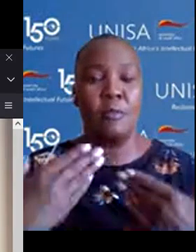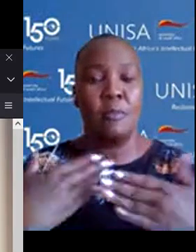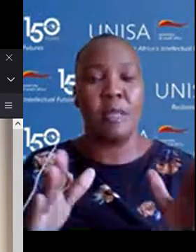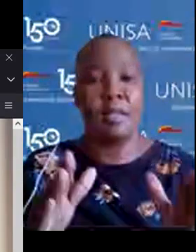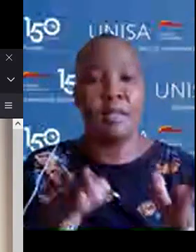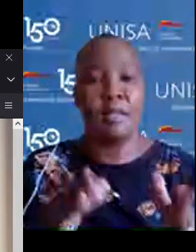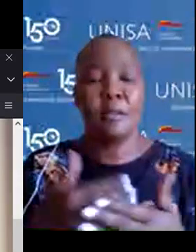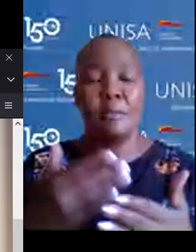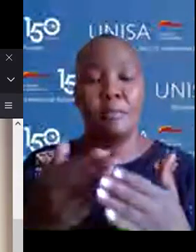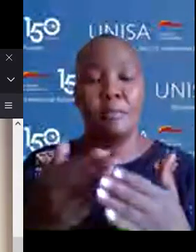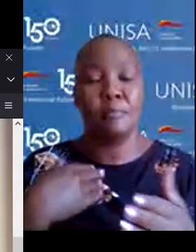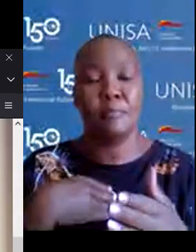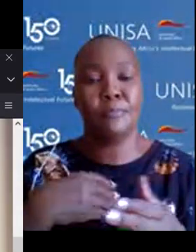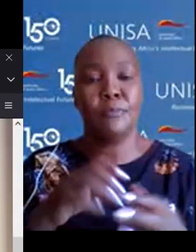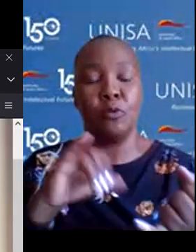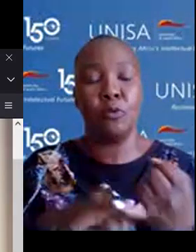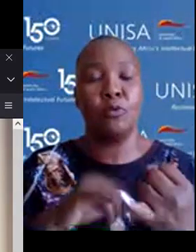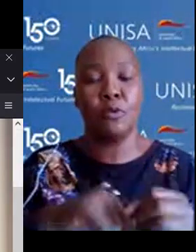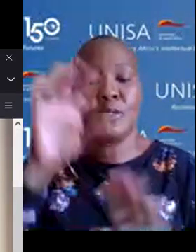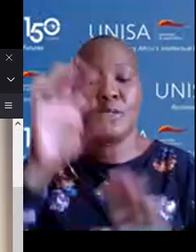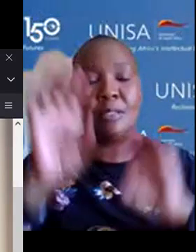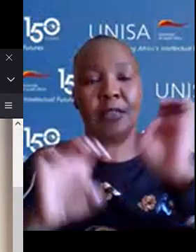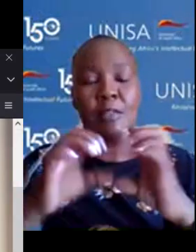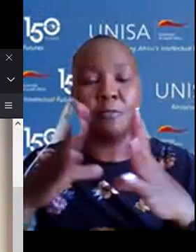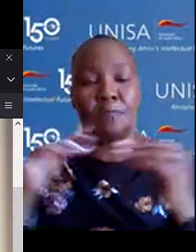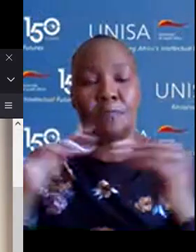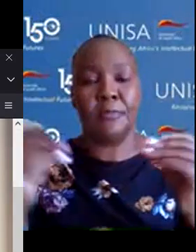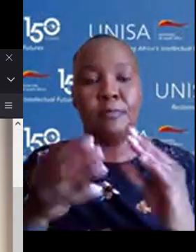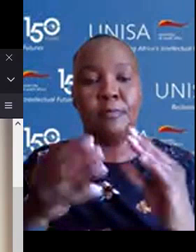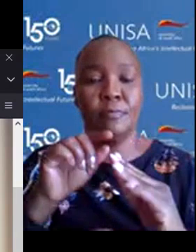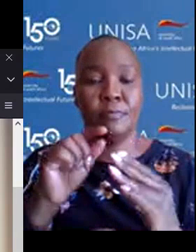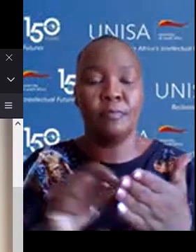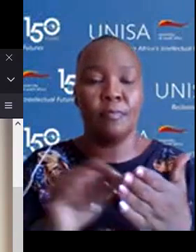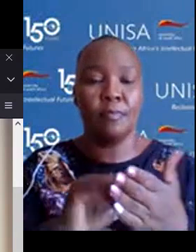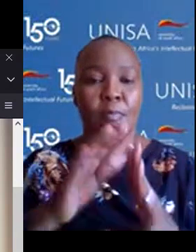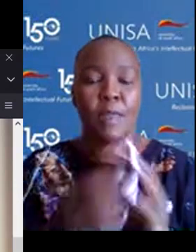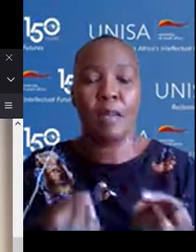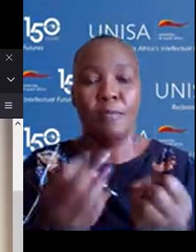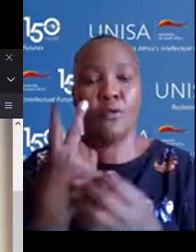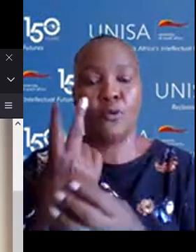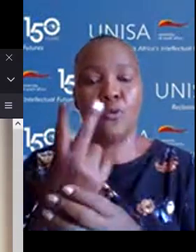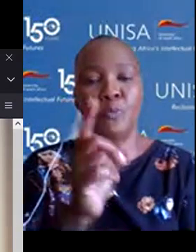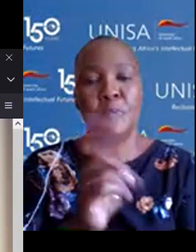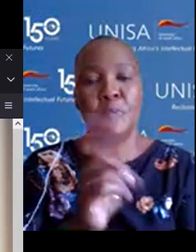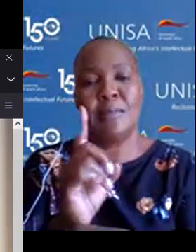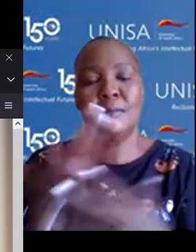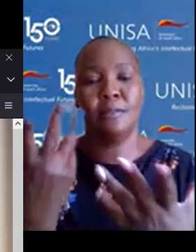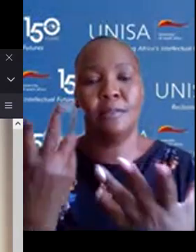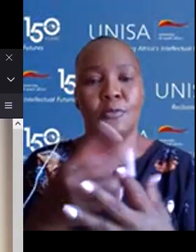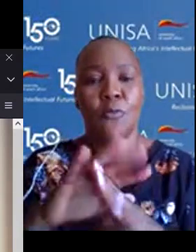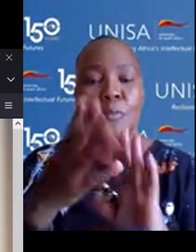the pre-course assessment, and you just can quickly complete this. So I'm just going to give you 2 minutes to quickly complete this